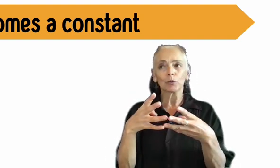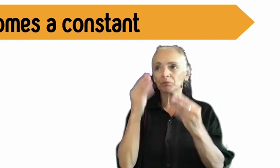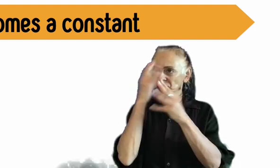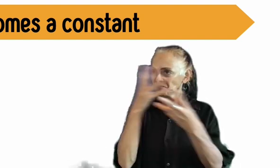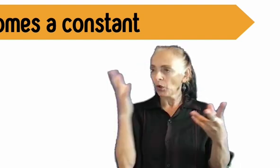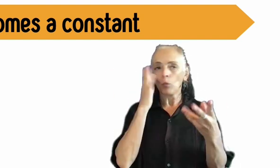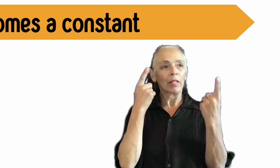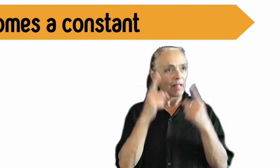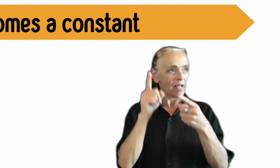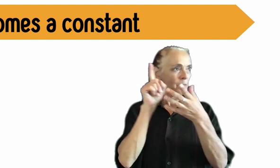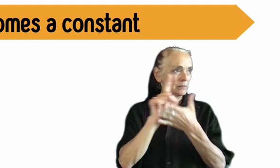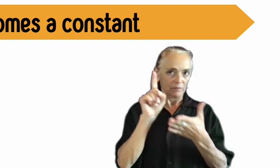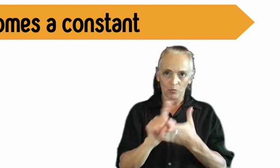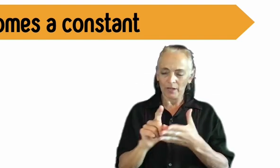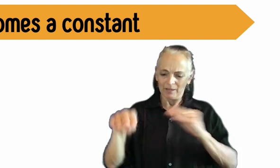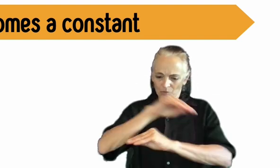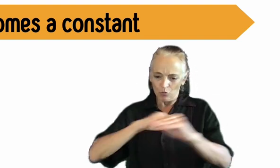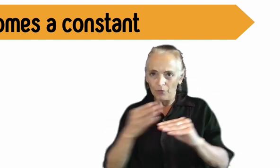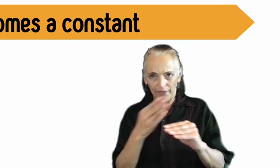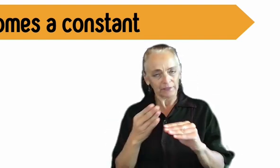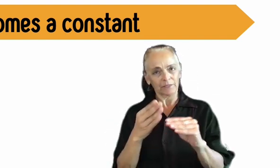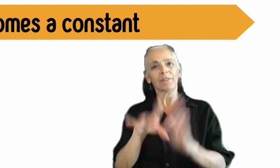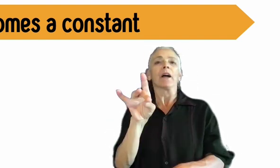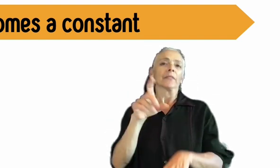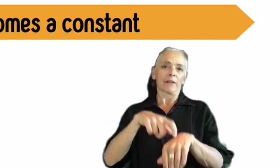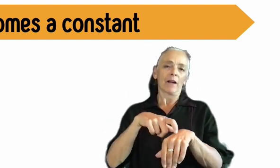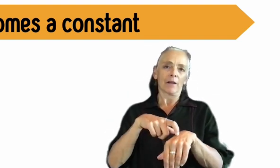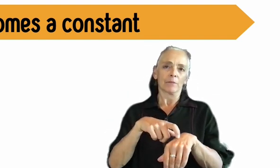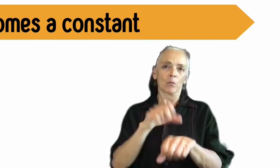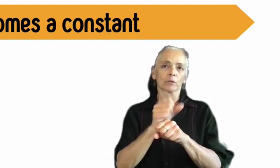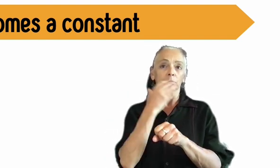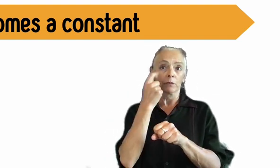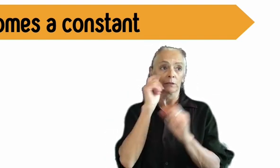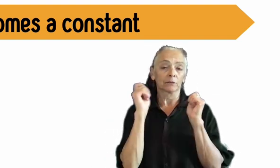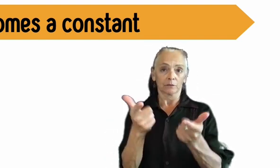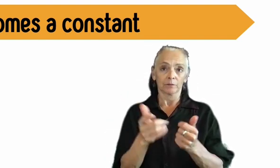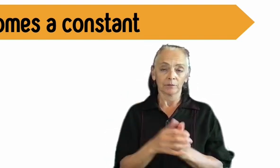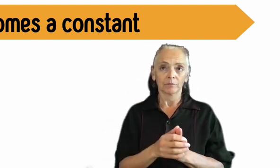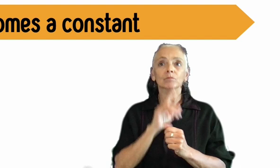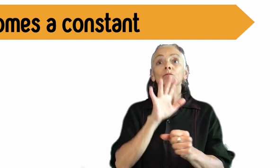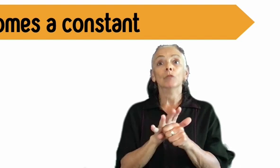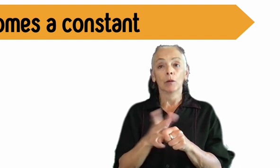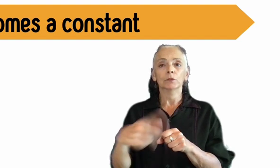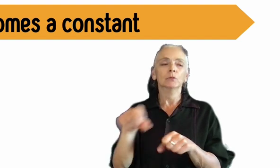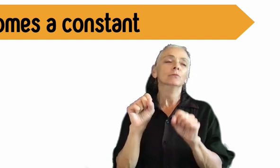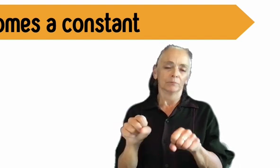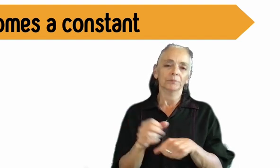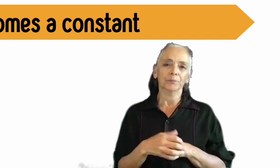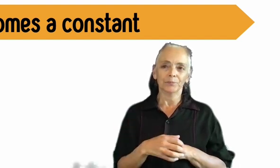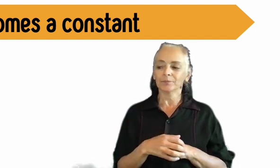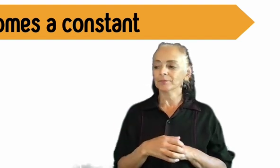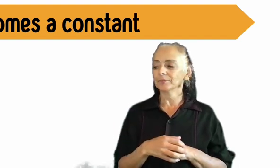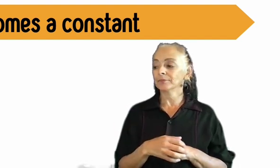time it's going to be happening move some stuff around you you find the time obviously that works the best for everyone and i promise you'll be able to